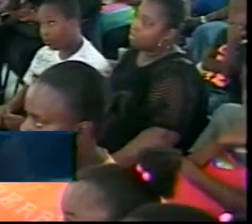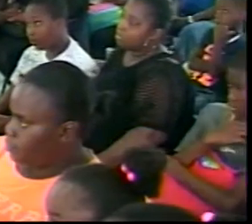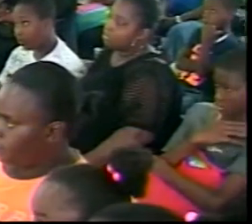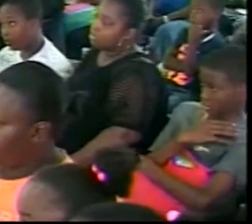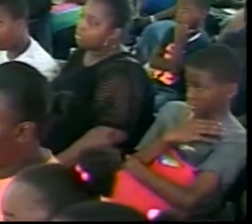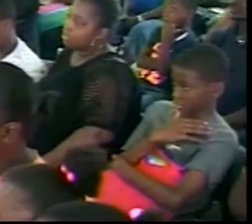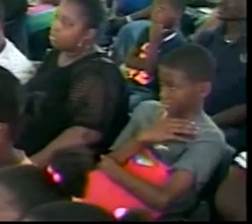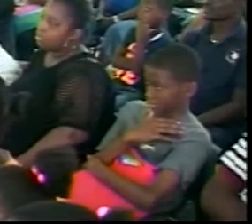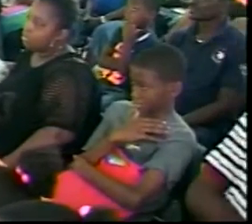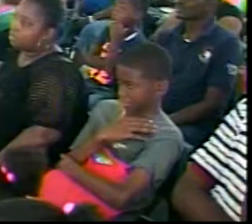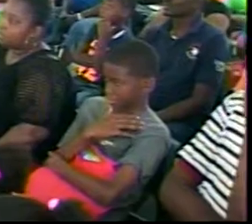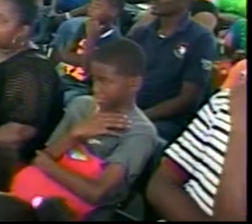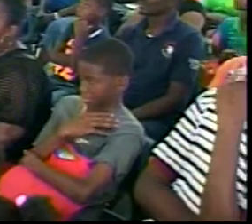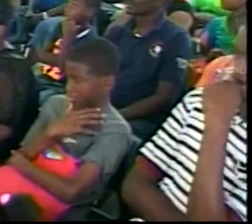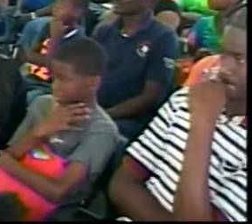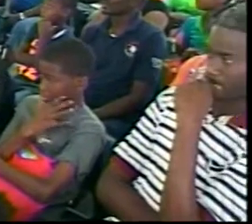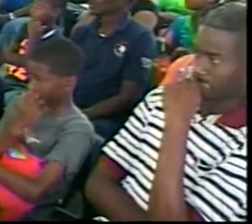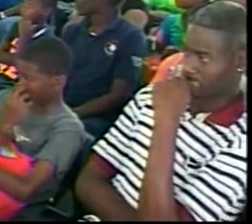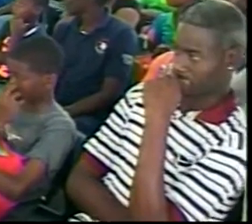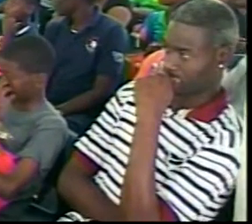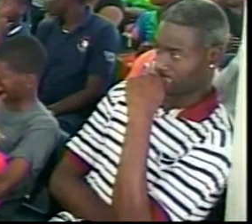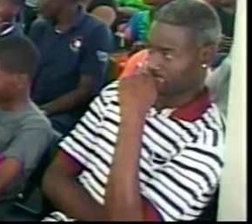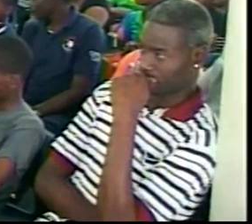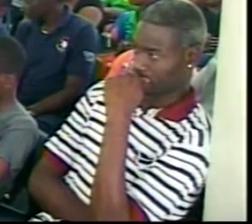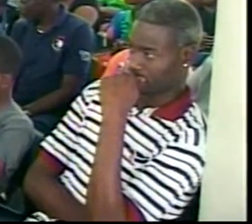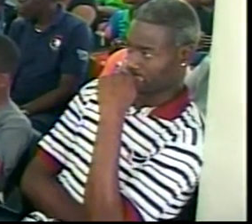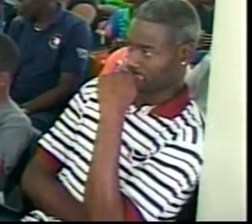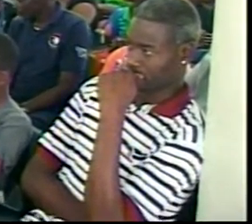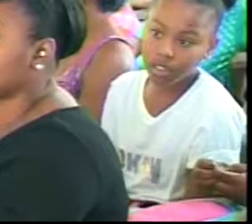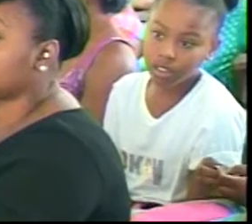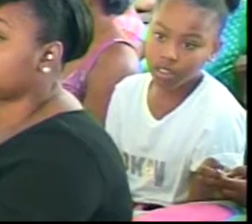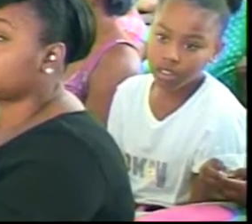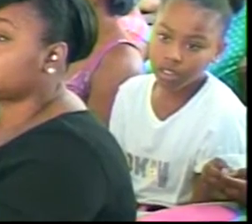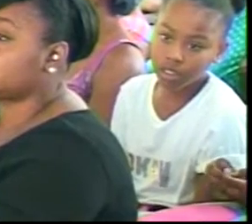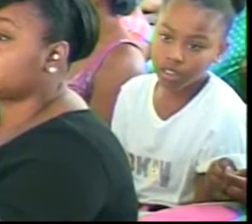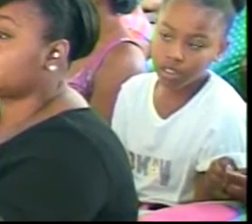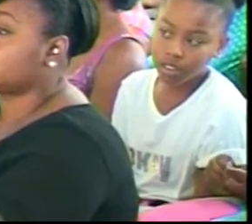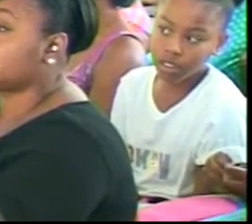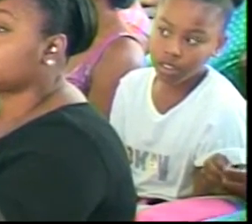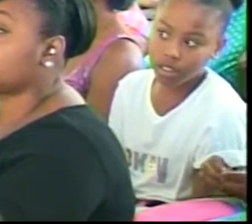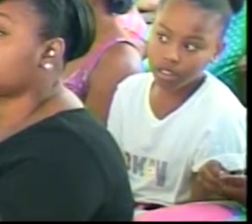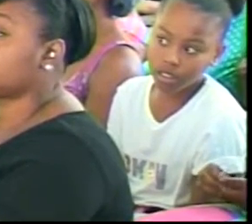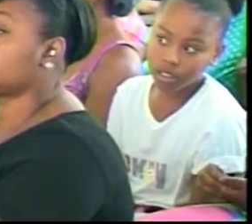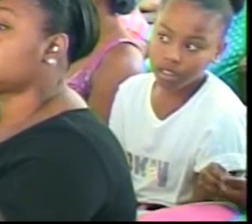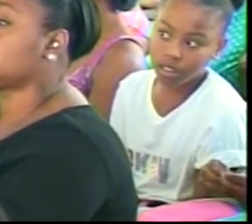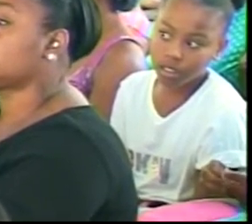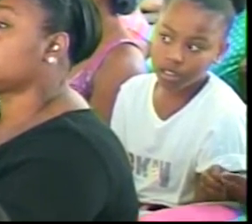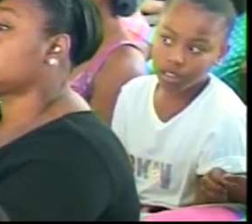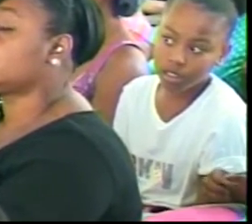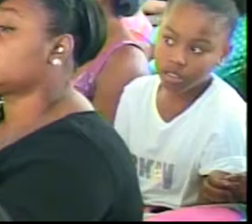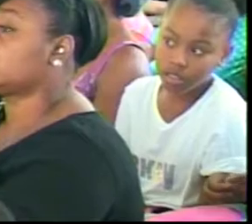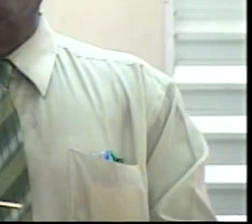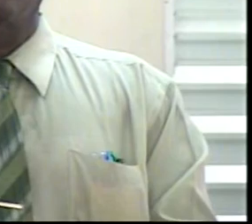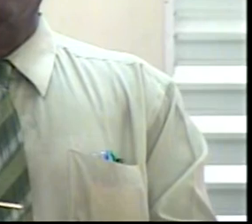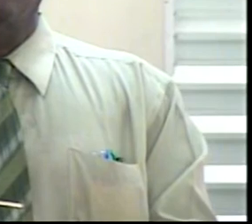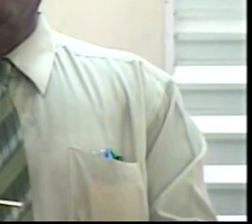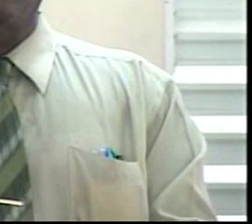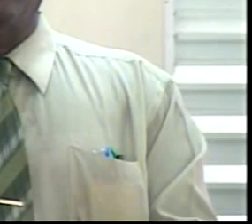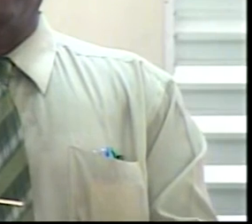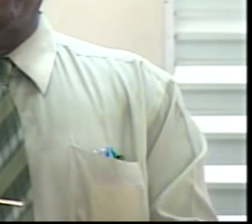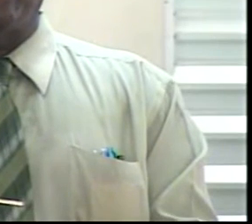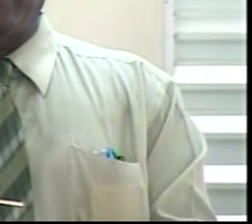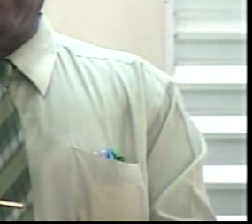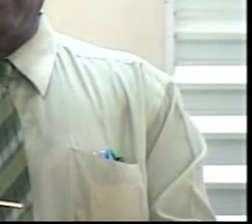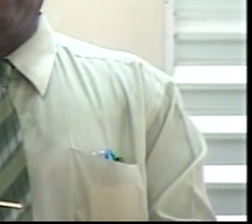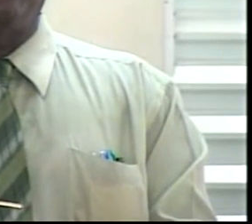CRT. This test, and many others, if properly utilized,